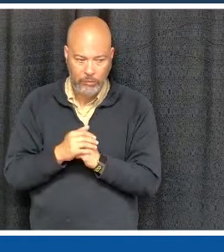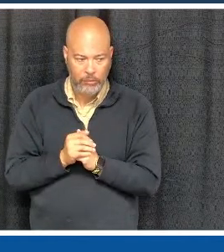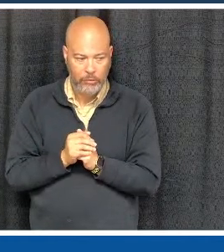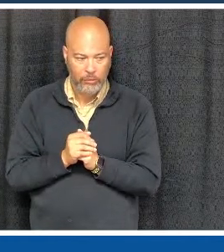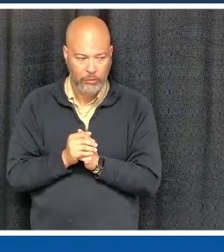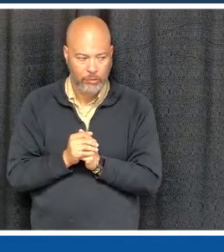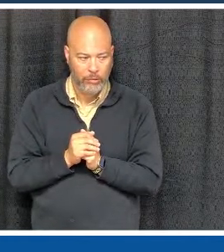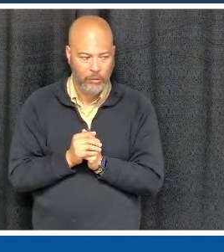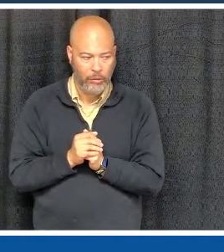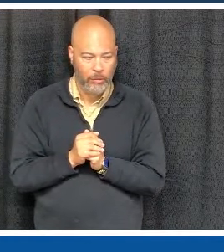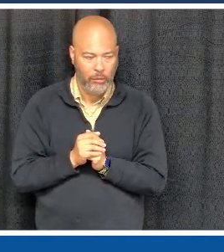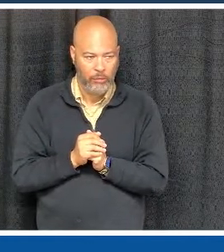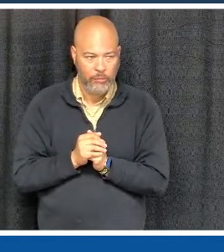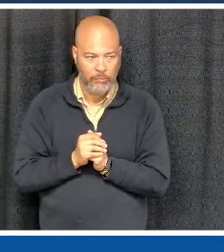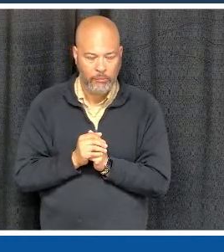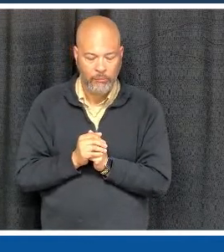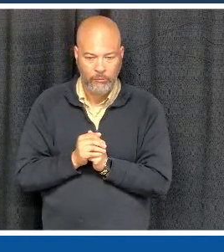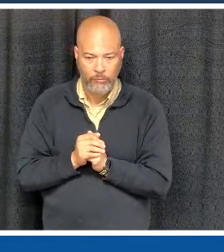of the plan.